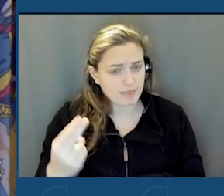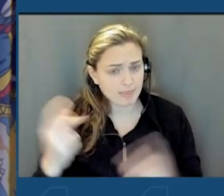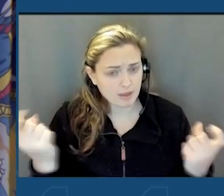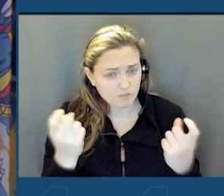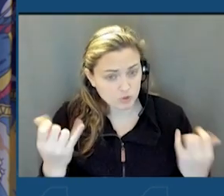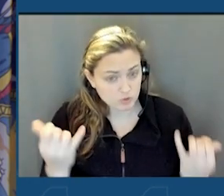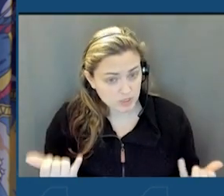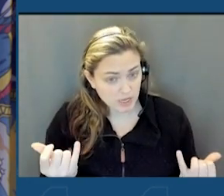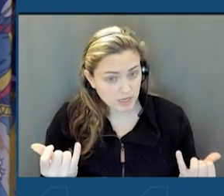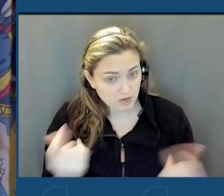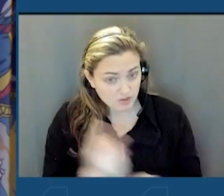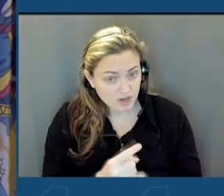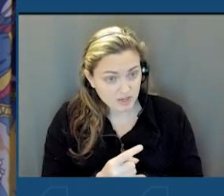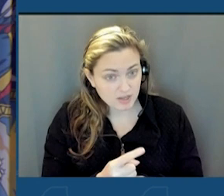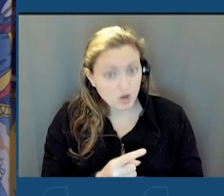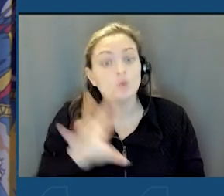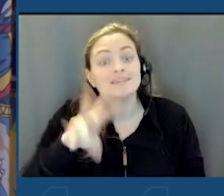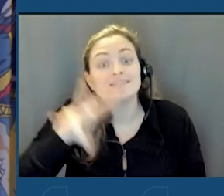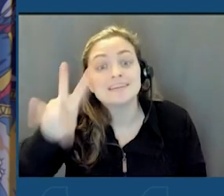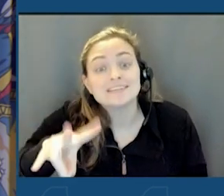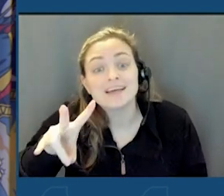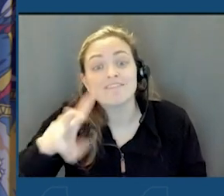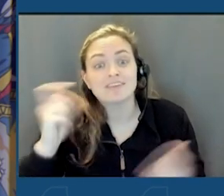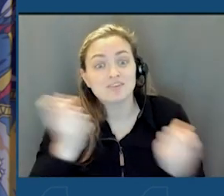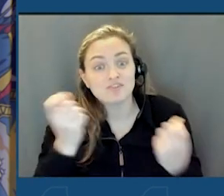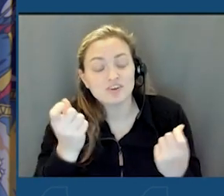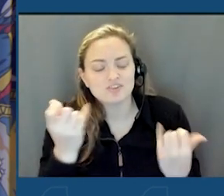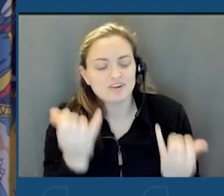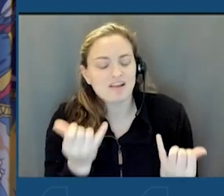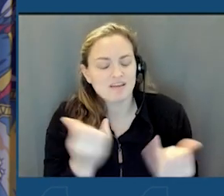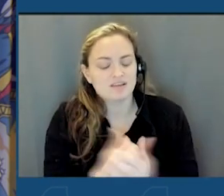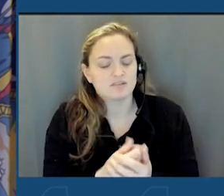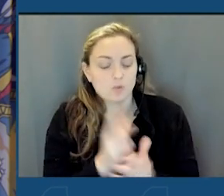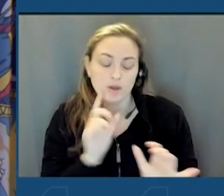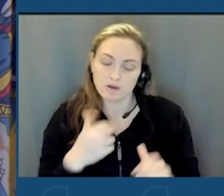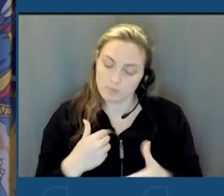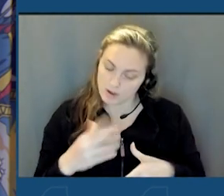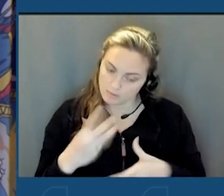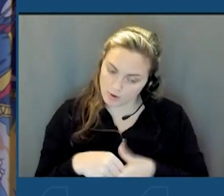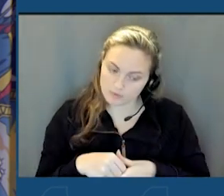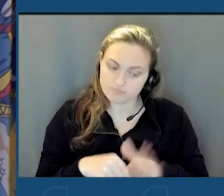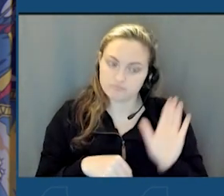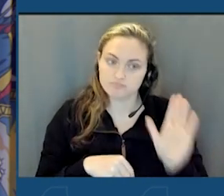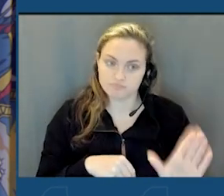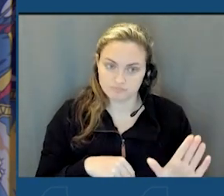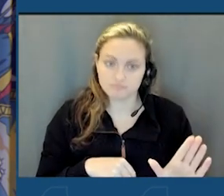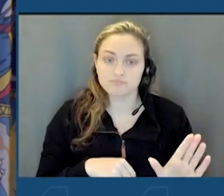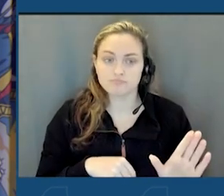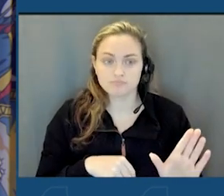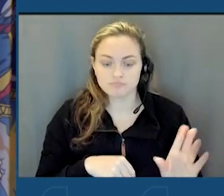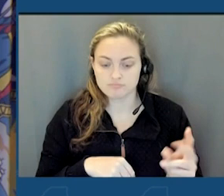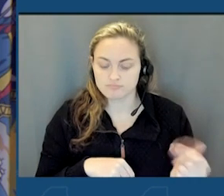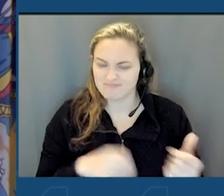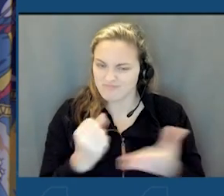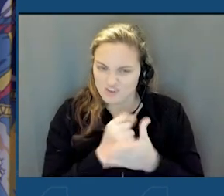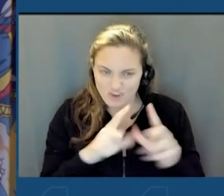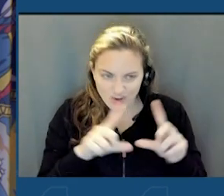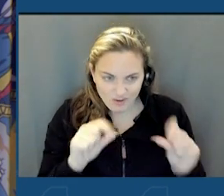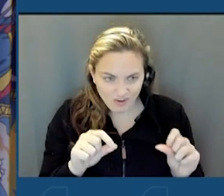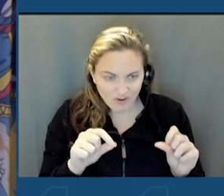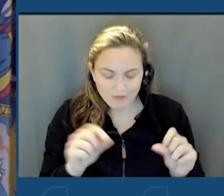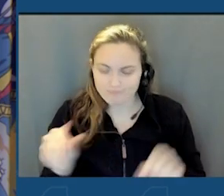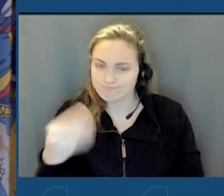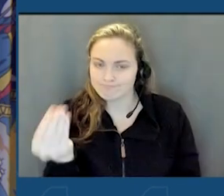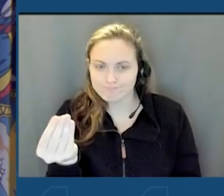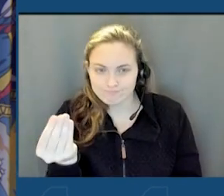75th? 77th anniversary today? Well, I did my part. I just whipped out my credit card. I have a lot